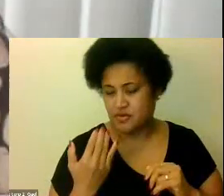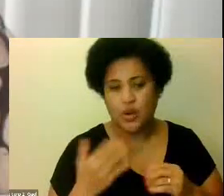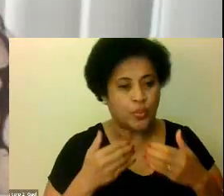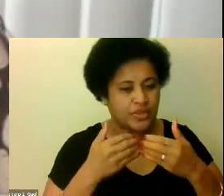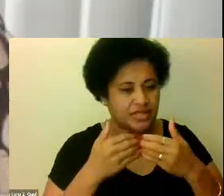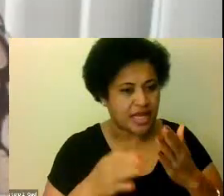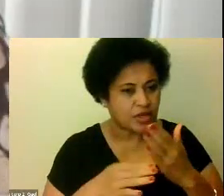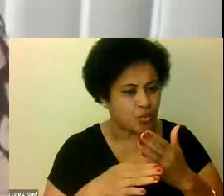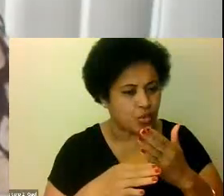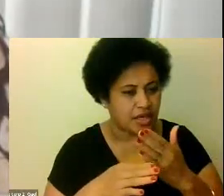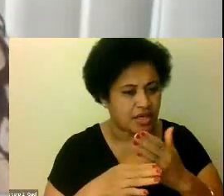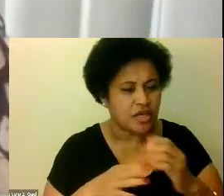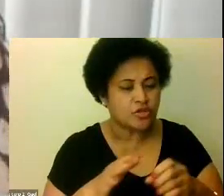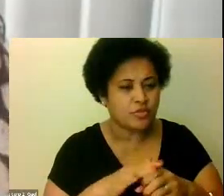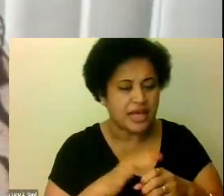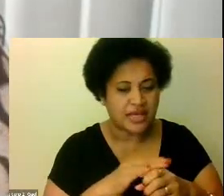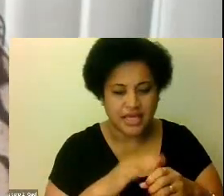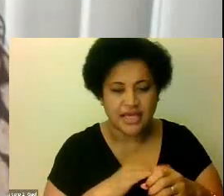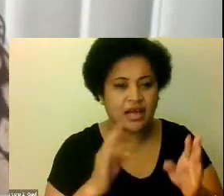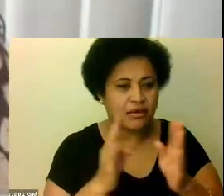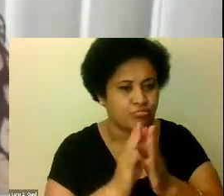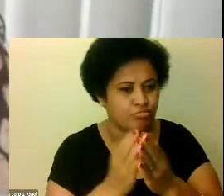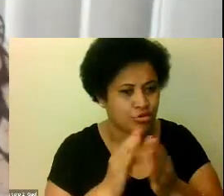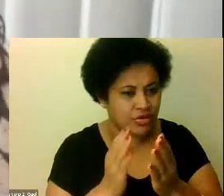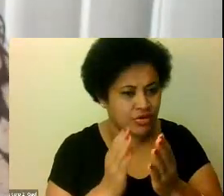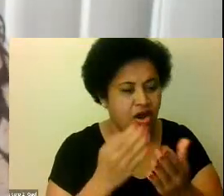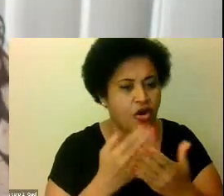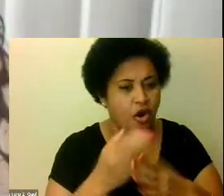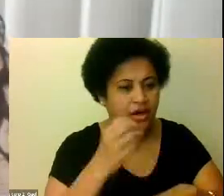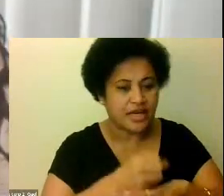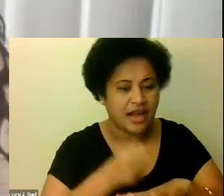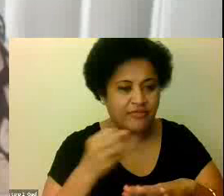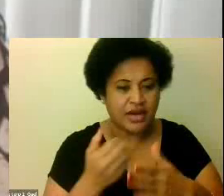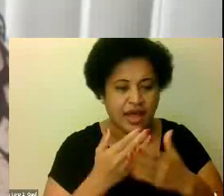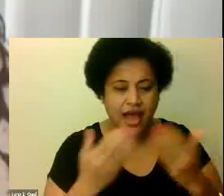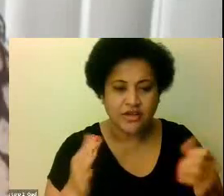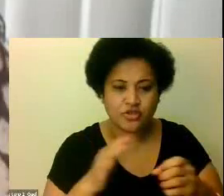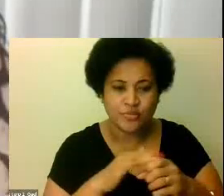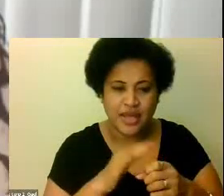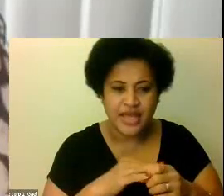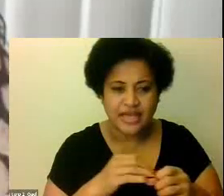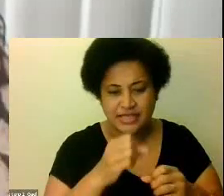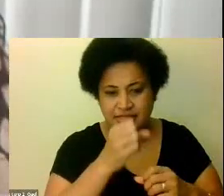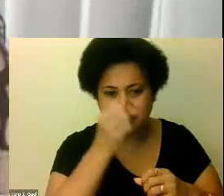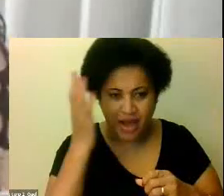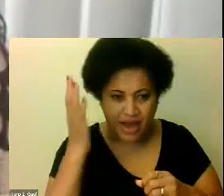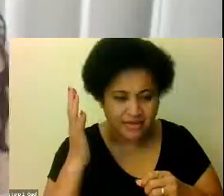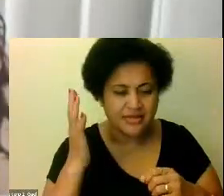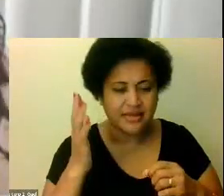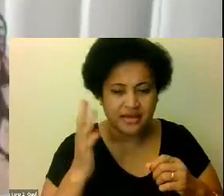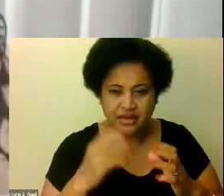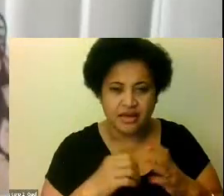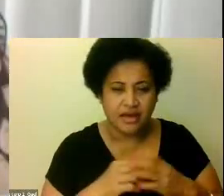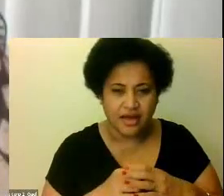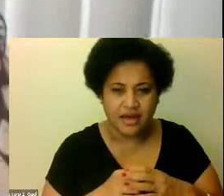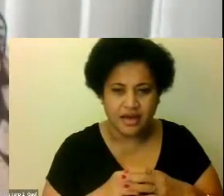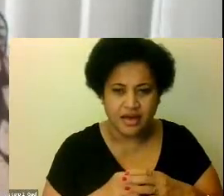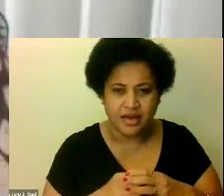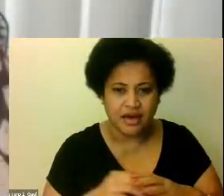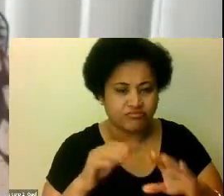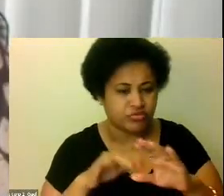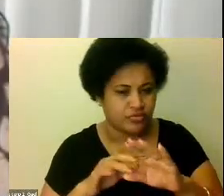developing a toolkit for governments and for businesses on making smart cities compatible with business and human rights, through alignment